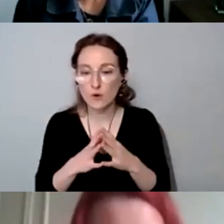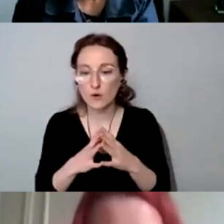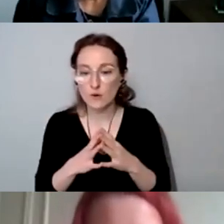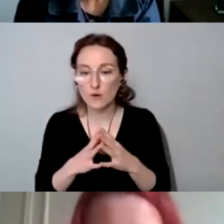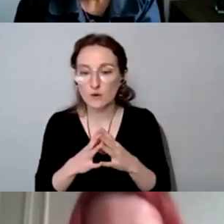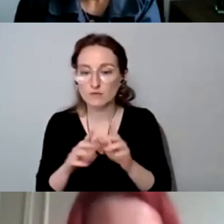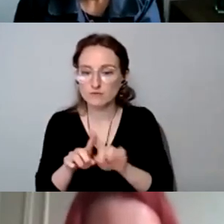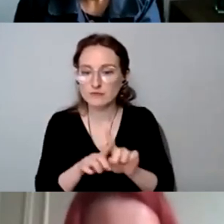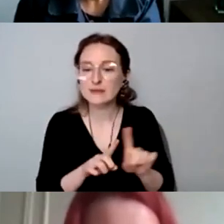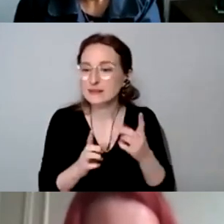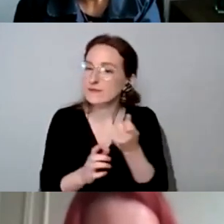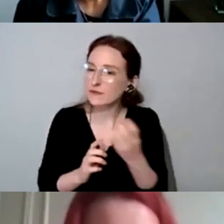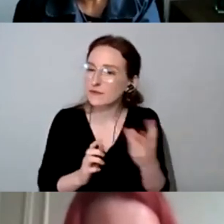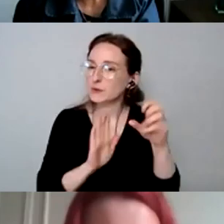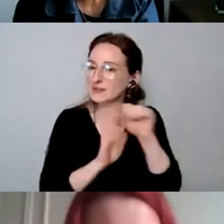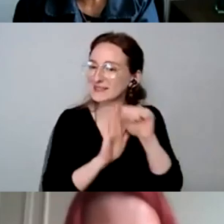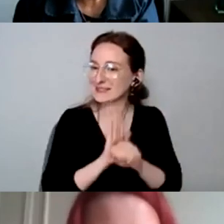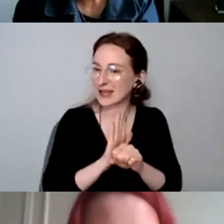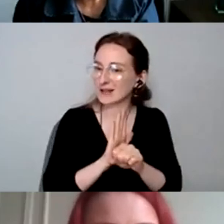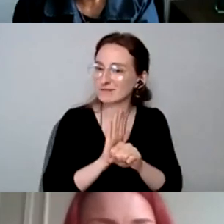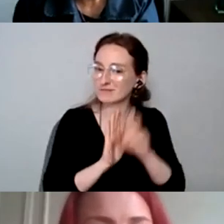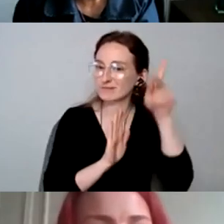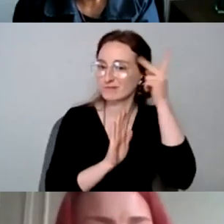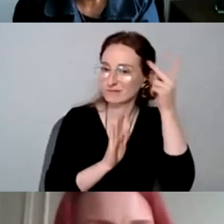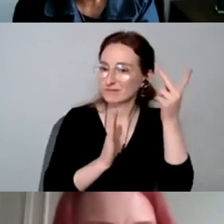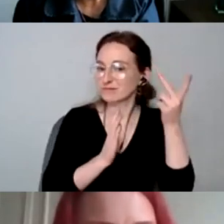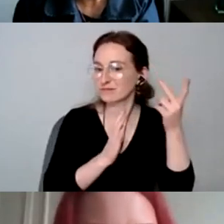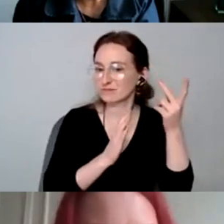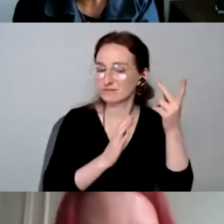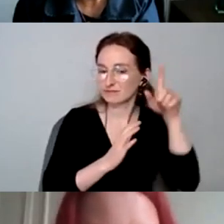state-based institutions. I think also the